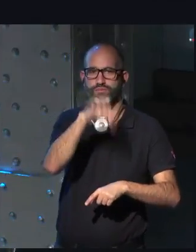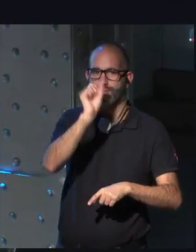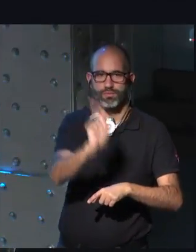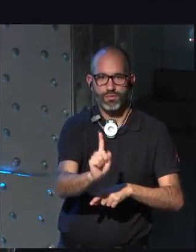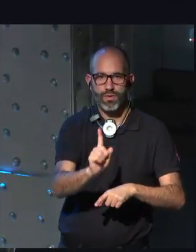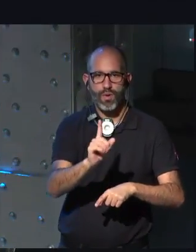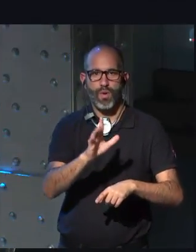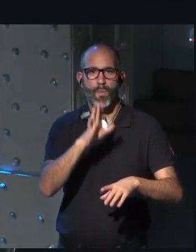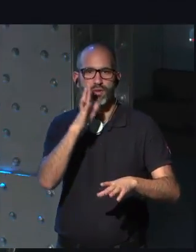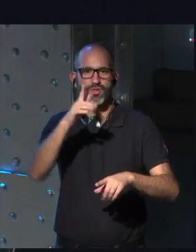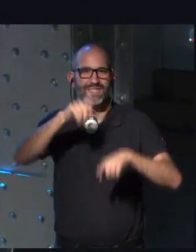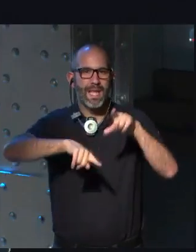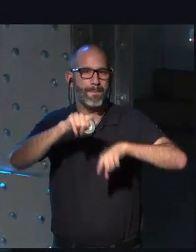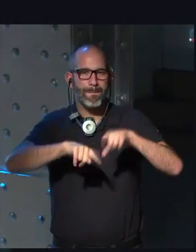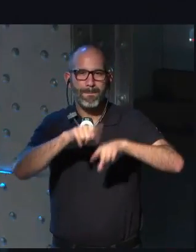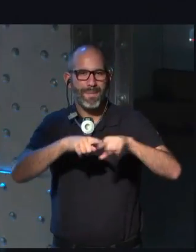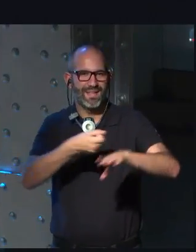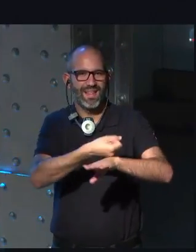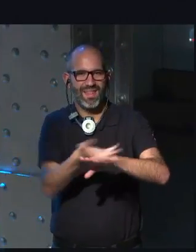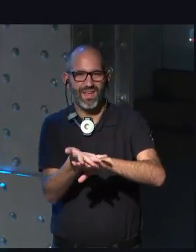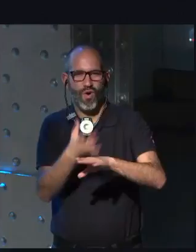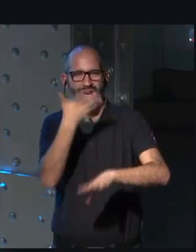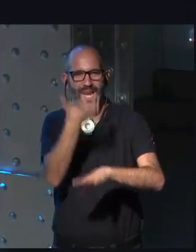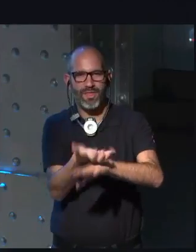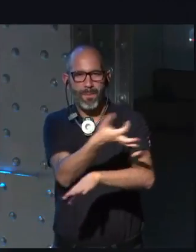think that's what a perfect recording is.